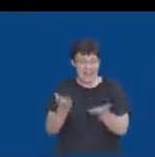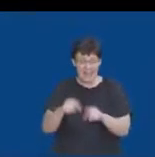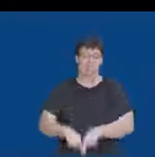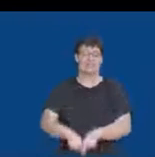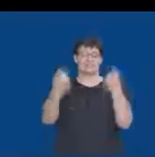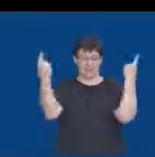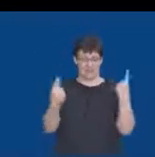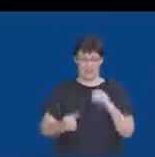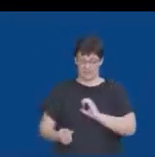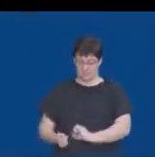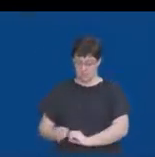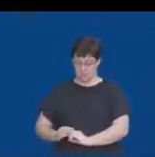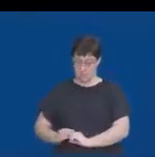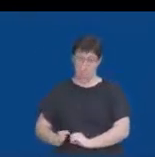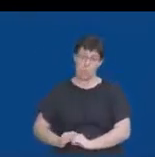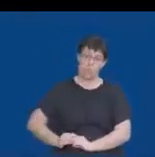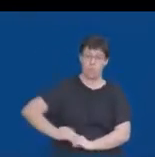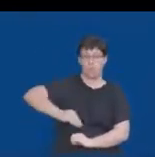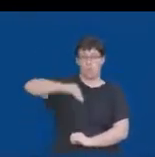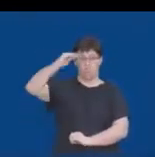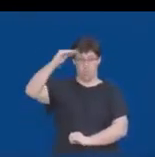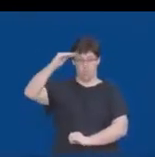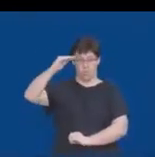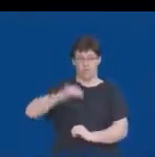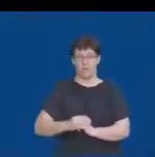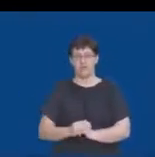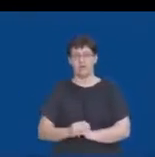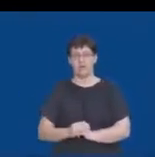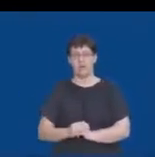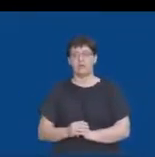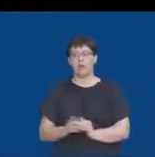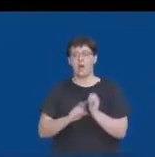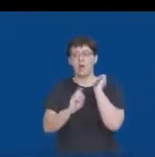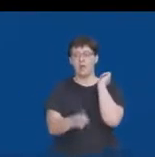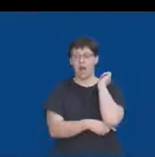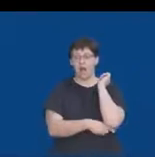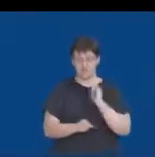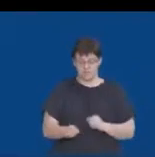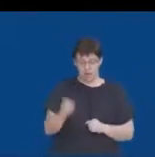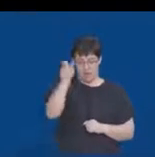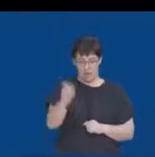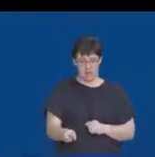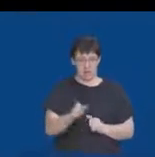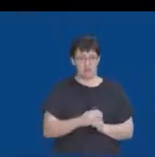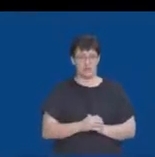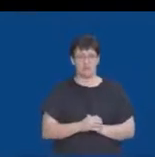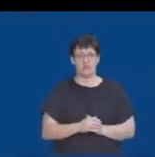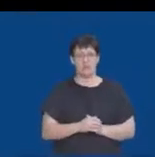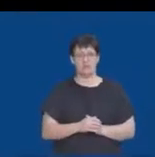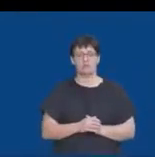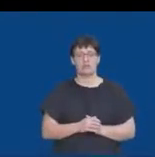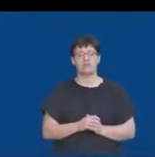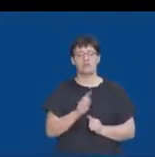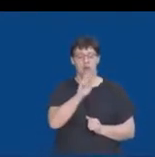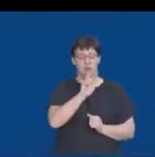very much different because where we started our graph. Okay? Our last bar, let's look at our last bar. It was